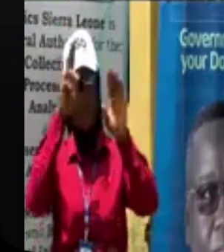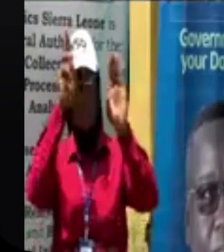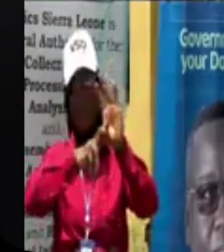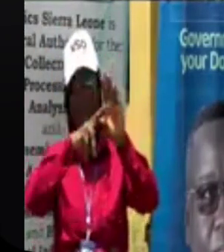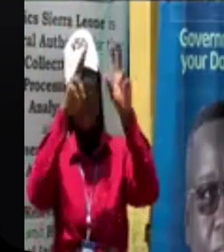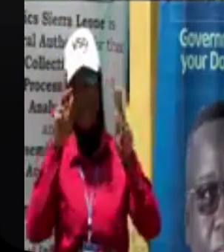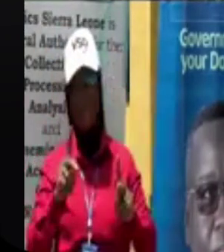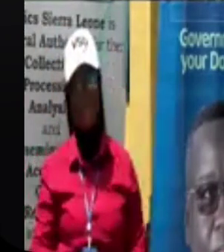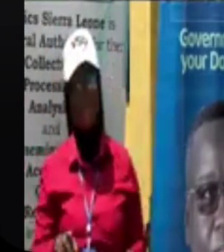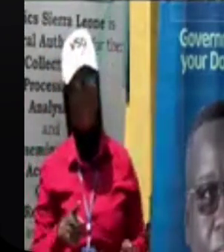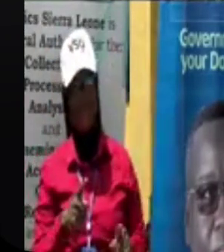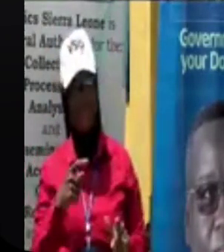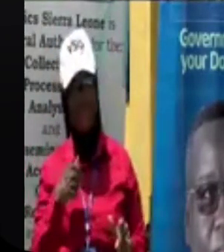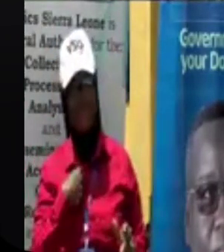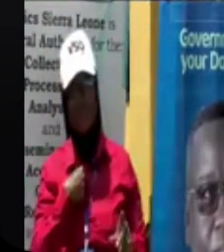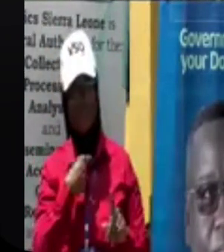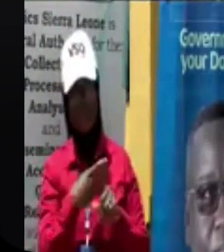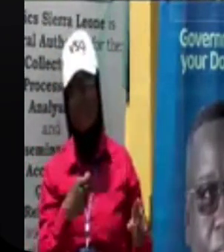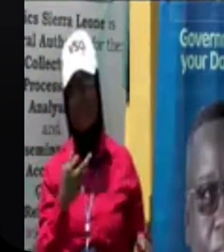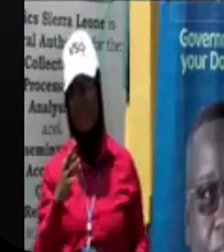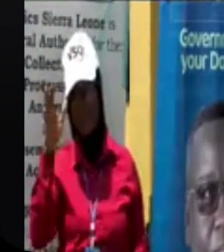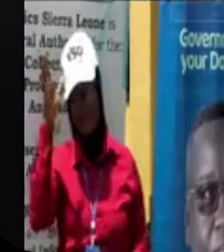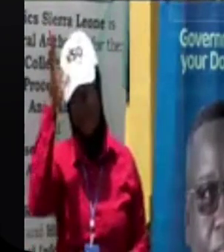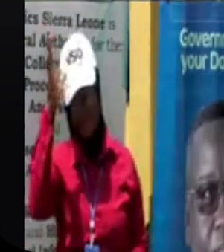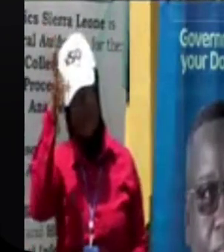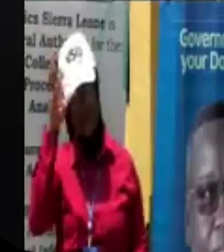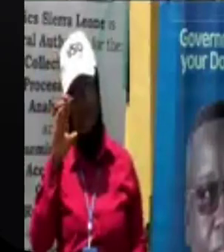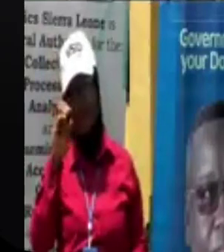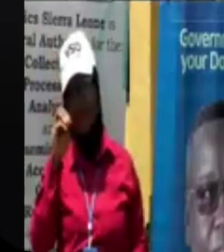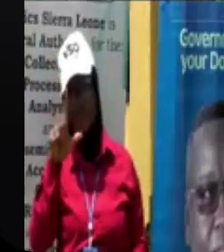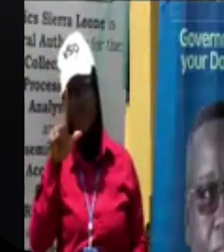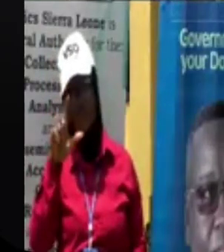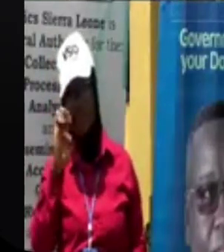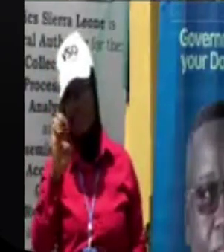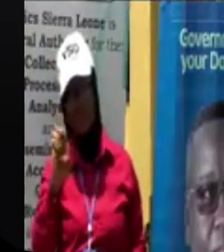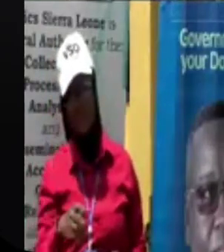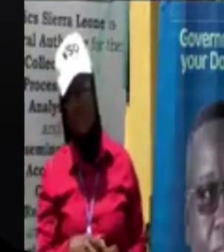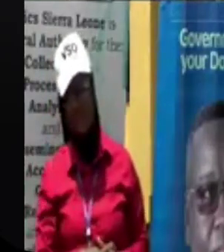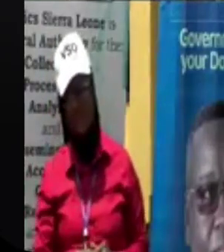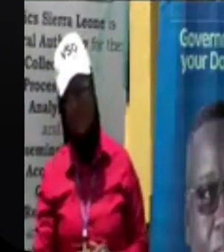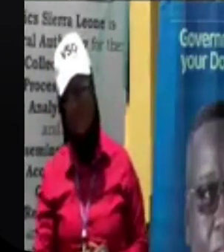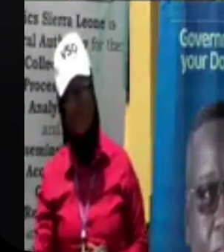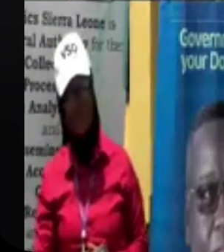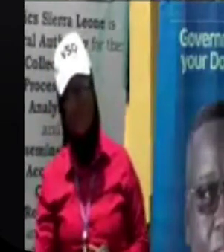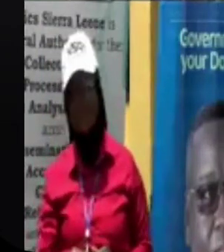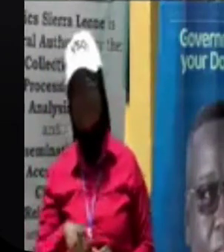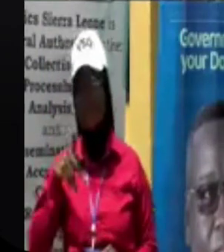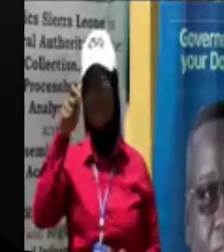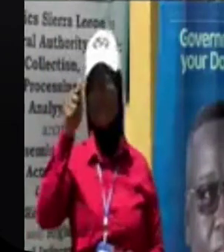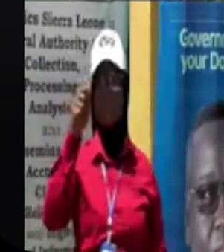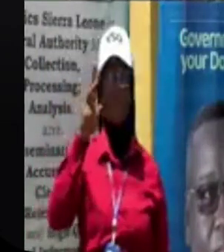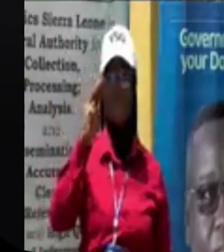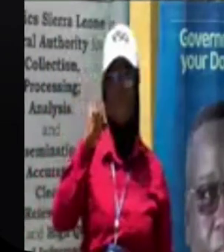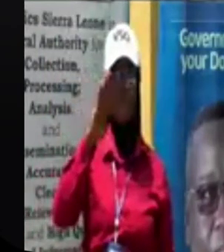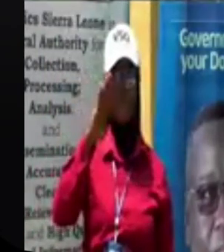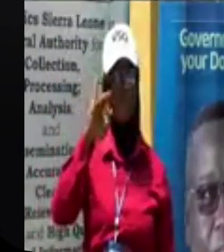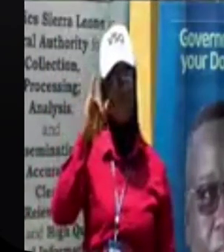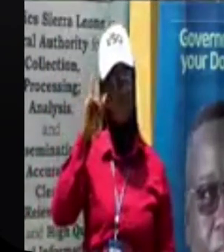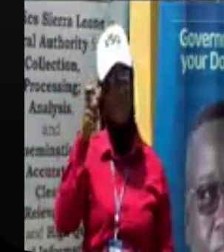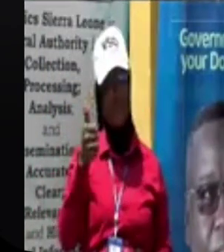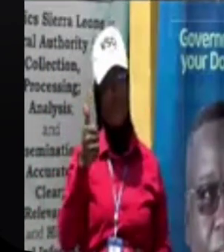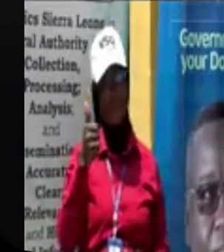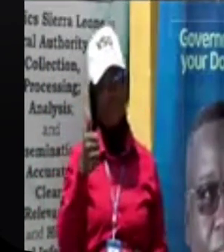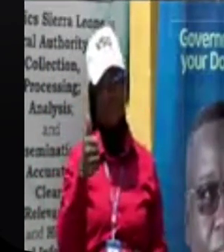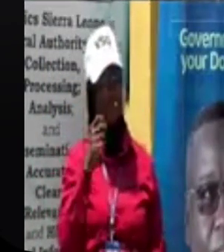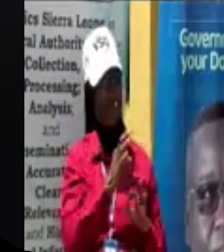waiting again for Mr. Pakol, because that's why I give them call him. Pakol, Kambia. So start, I don't know